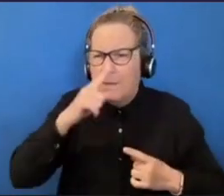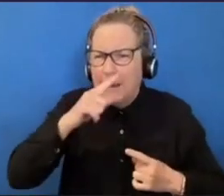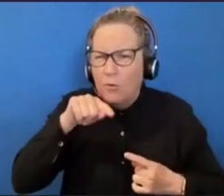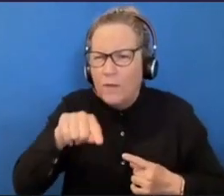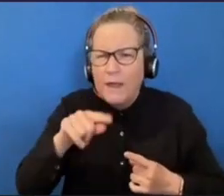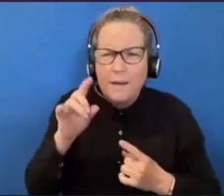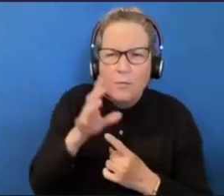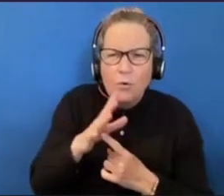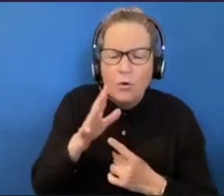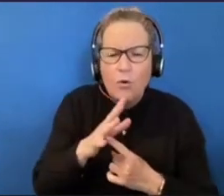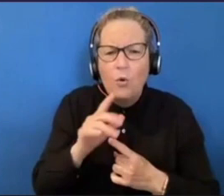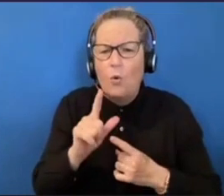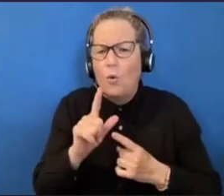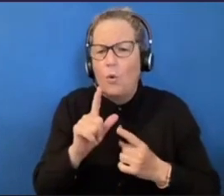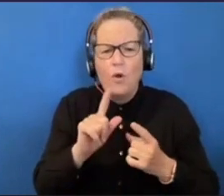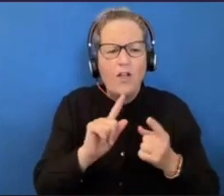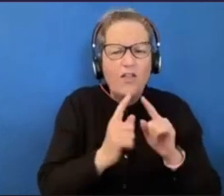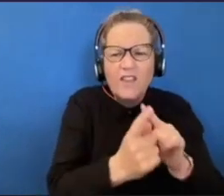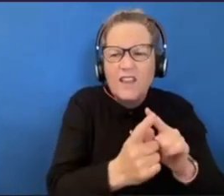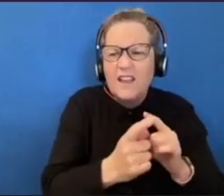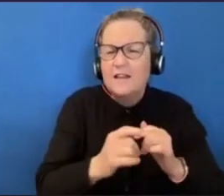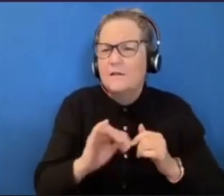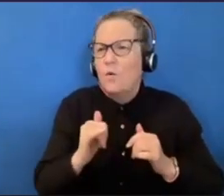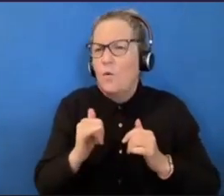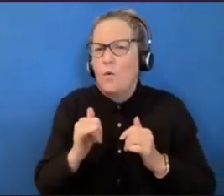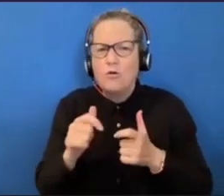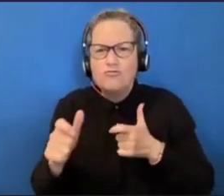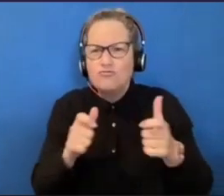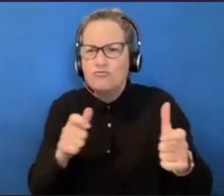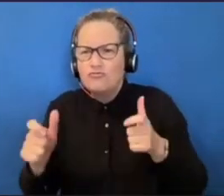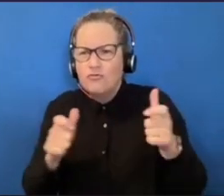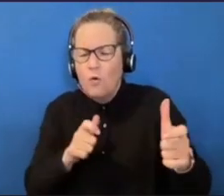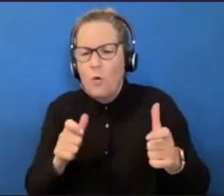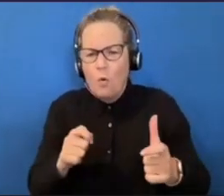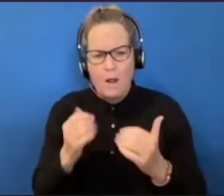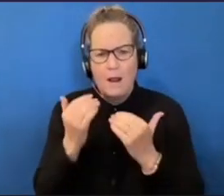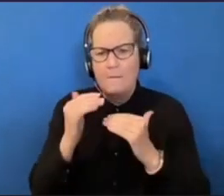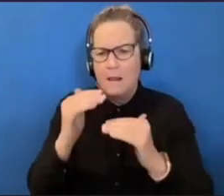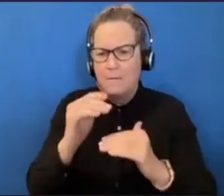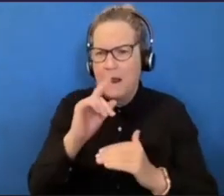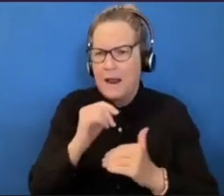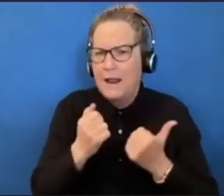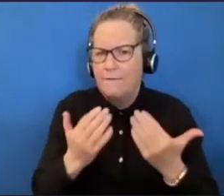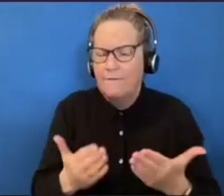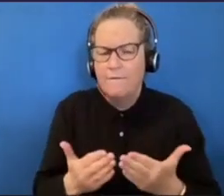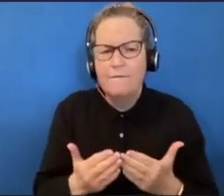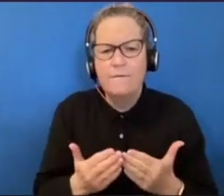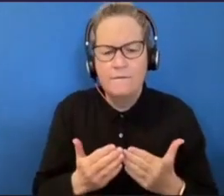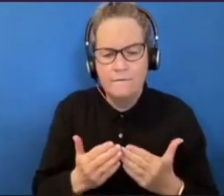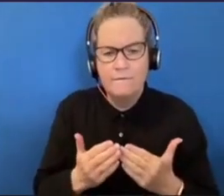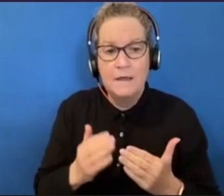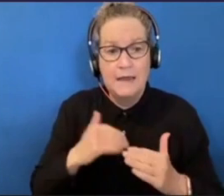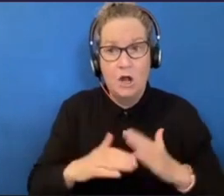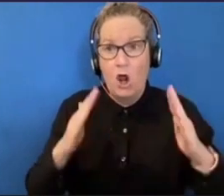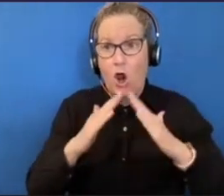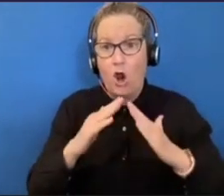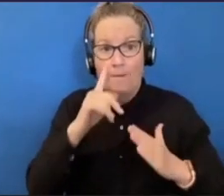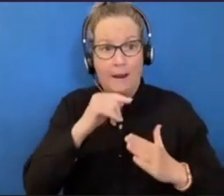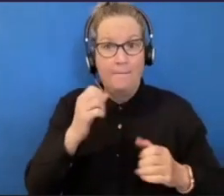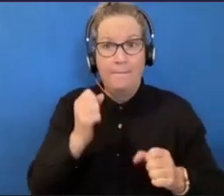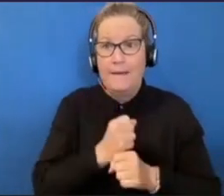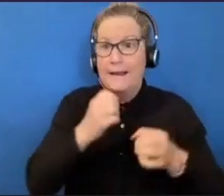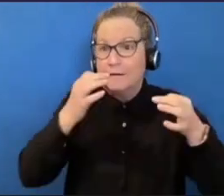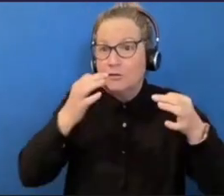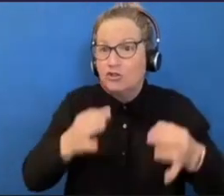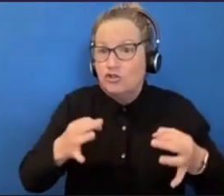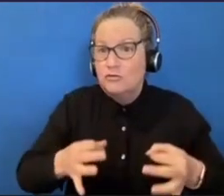it control and setting limits? Is it being a significant part of the decisions that are made in the home? And what's